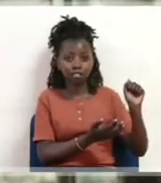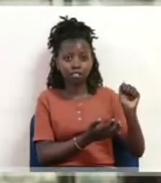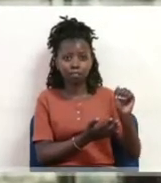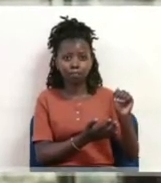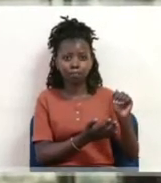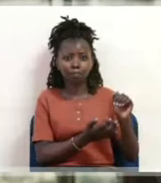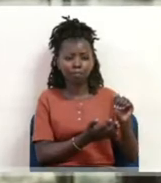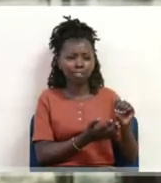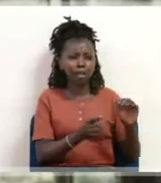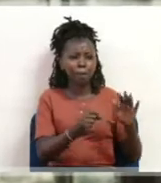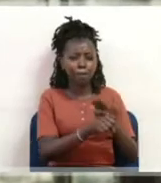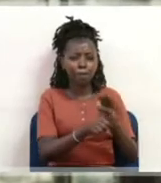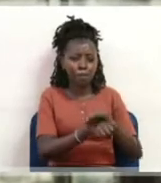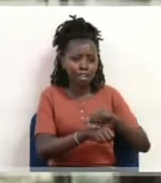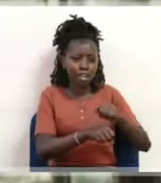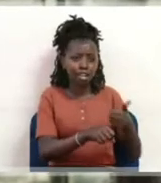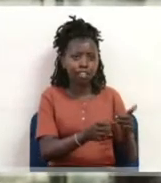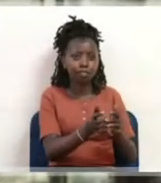of scriptures from